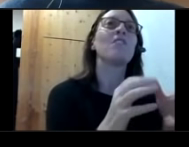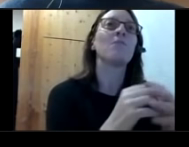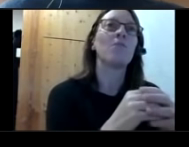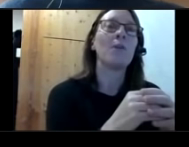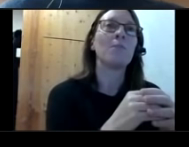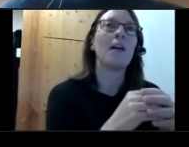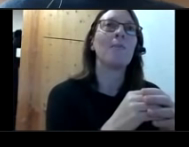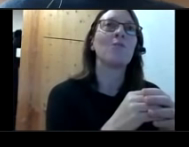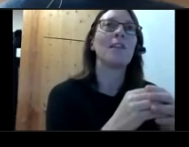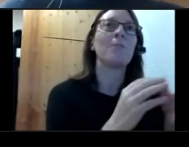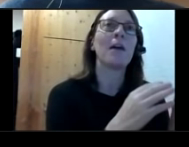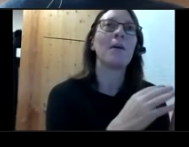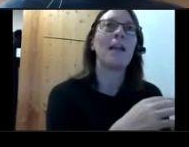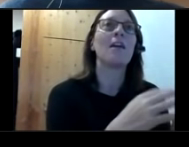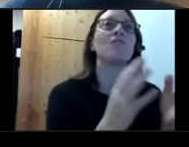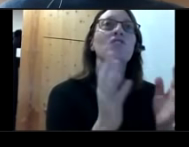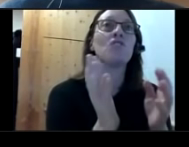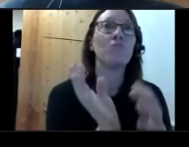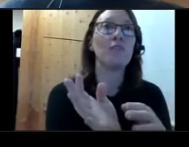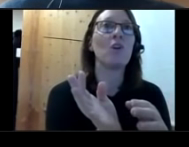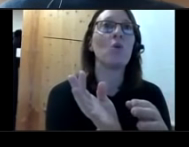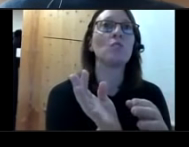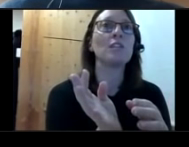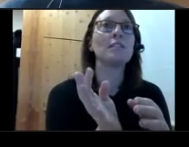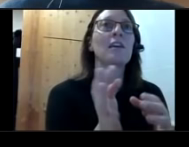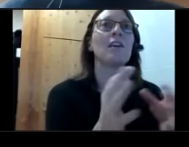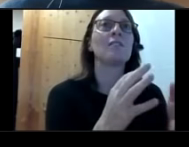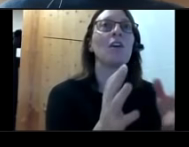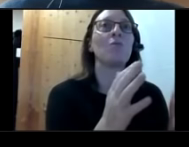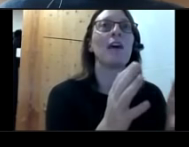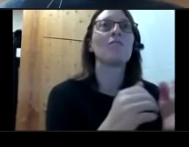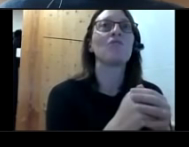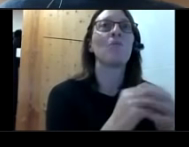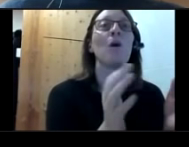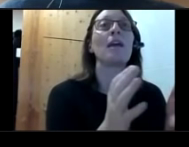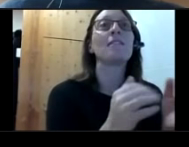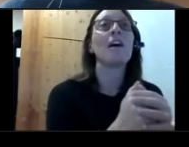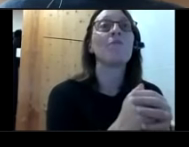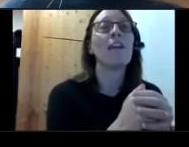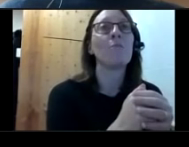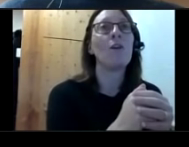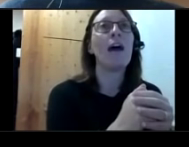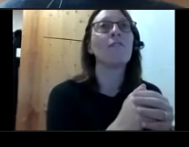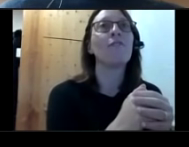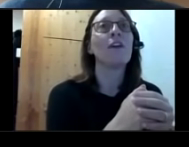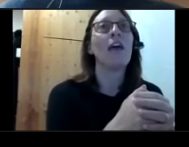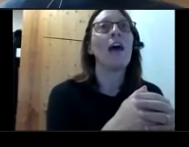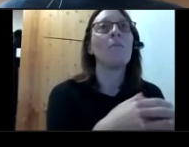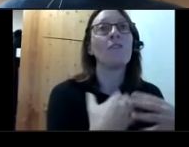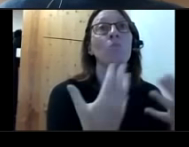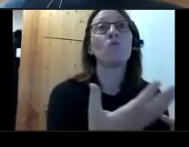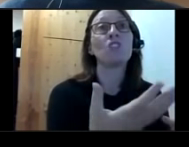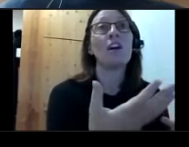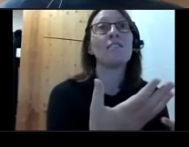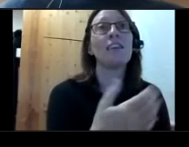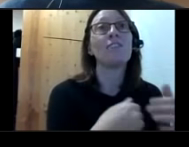the principle they would apply between it becoming live to pre-recorded. So that's the sort of working time frame you have if